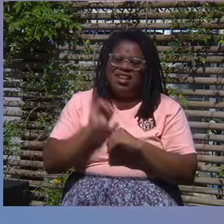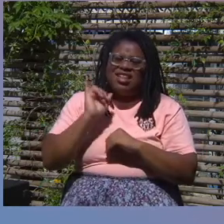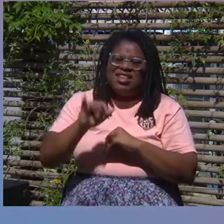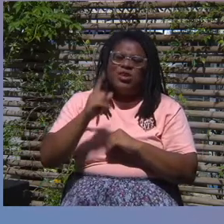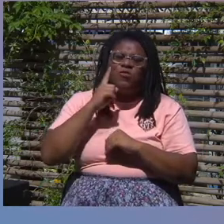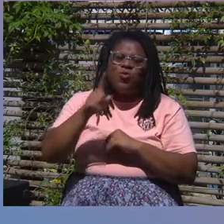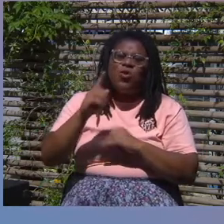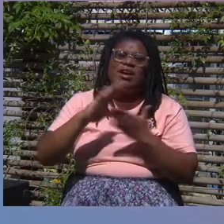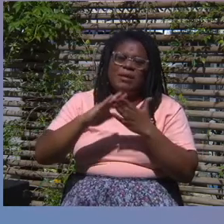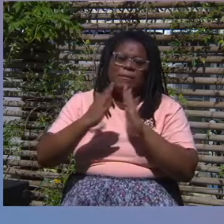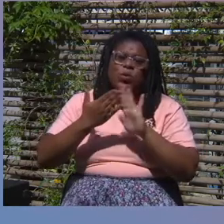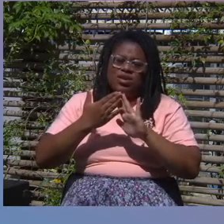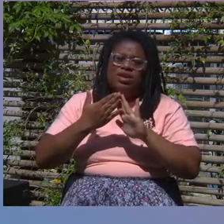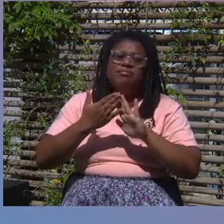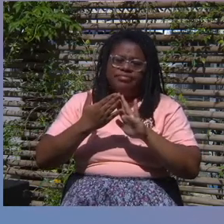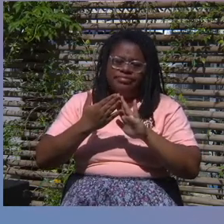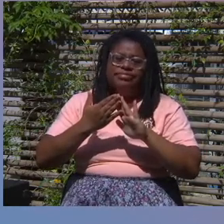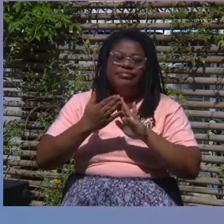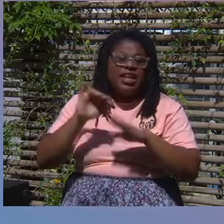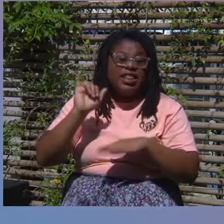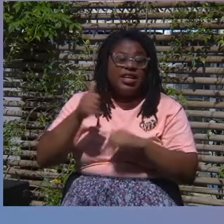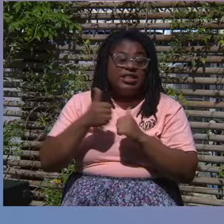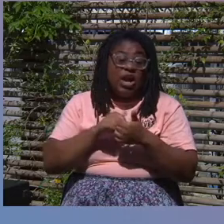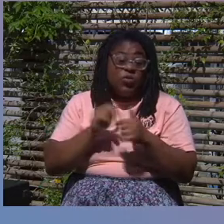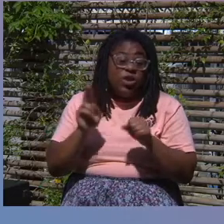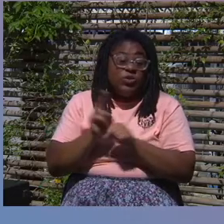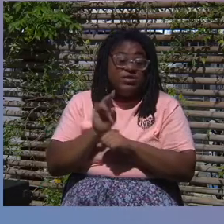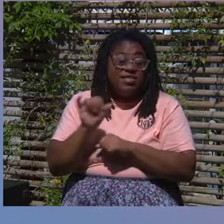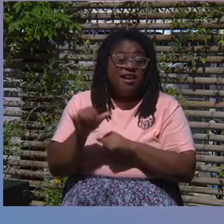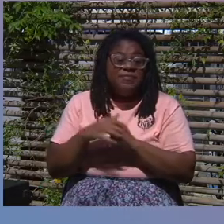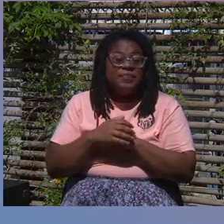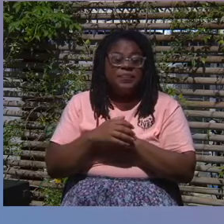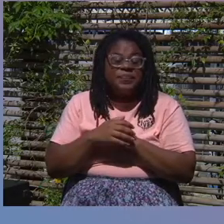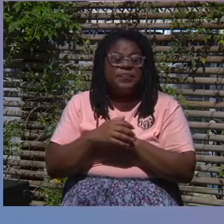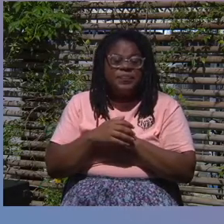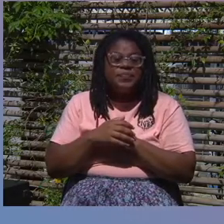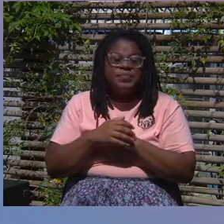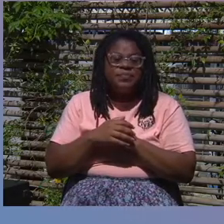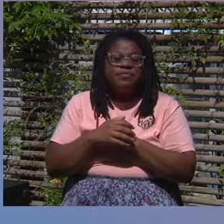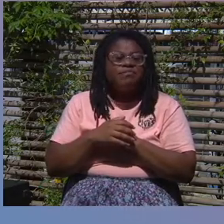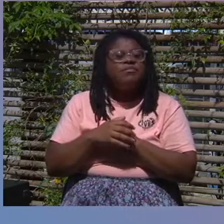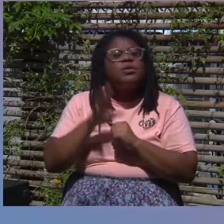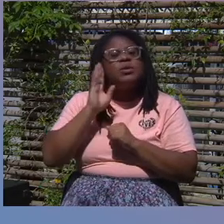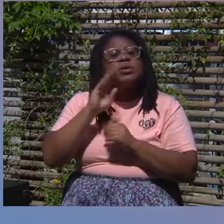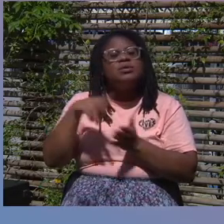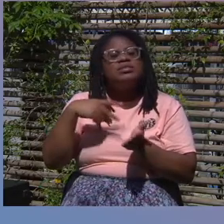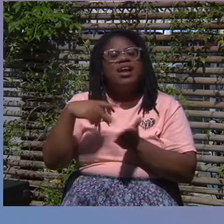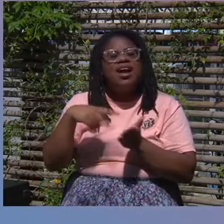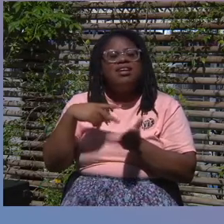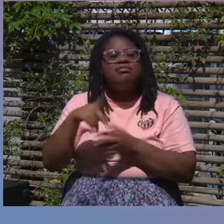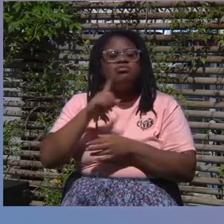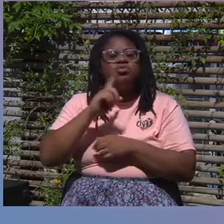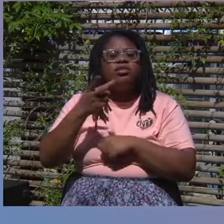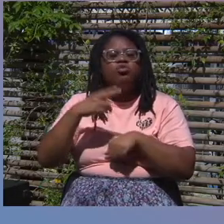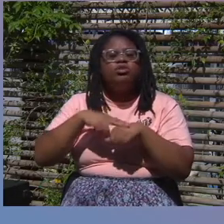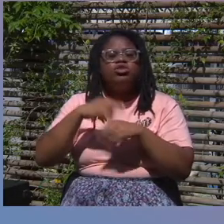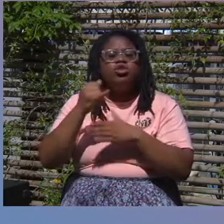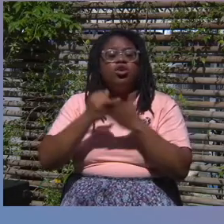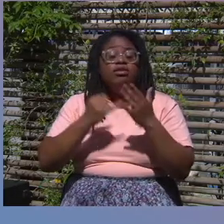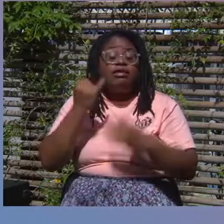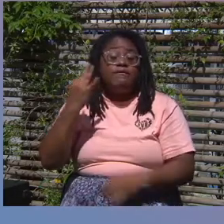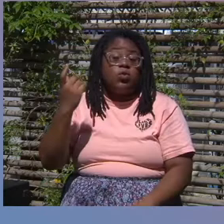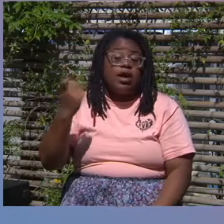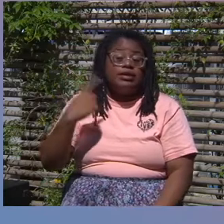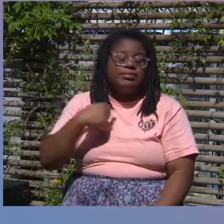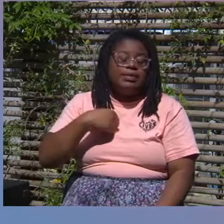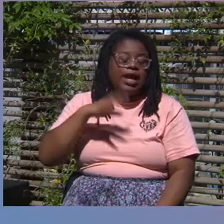a community space. So that's how I'm using it. And, you know, dance is the original art, if you ask me.